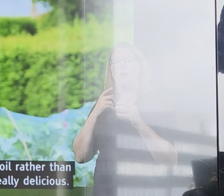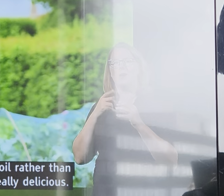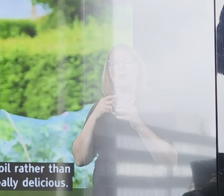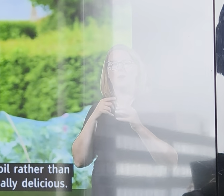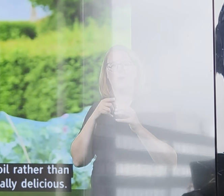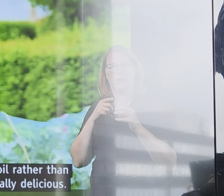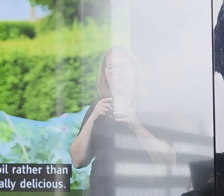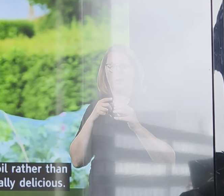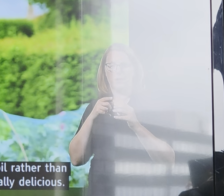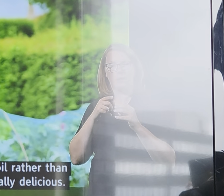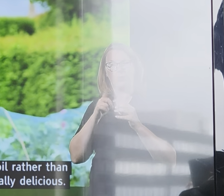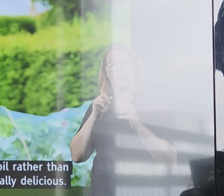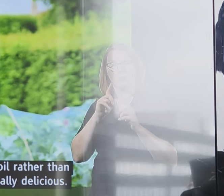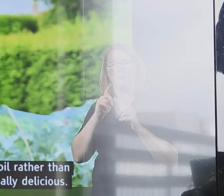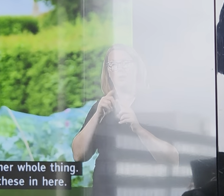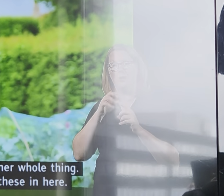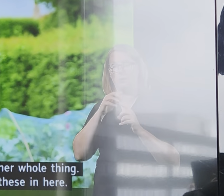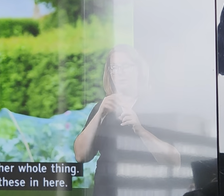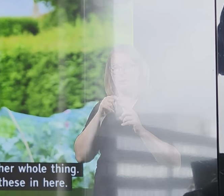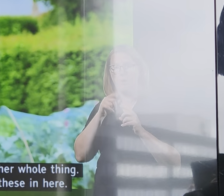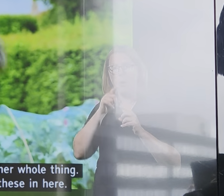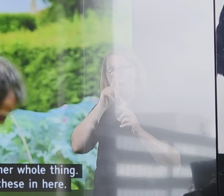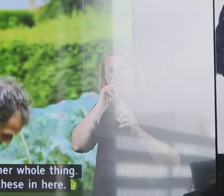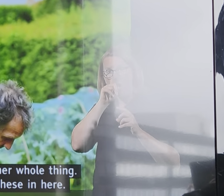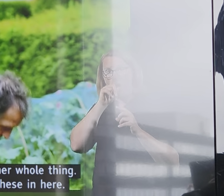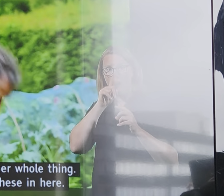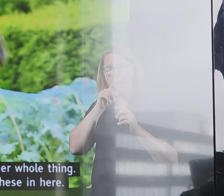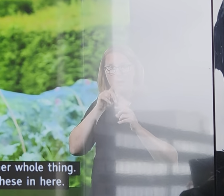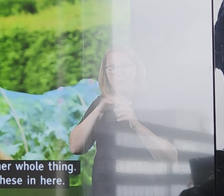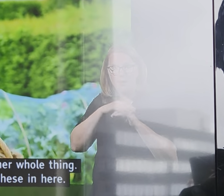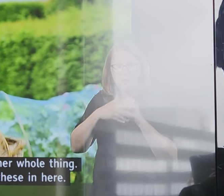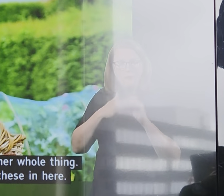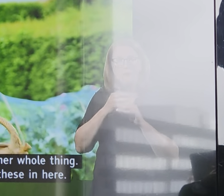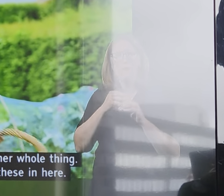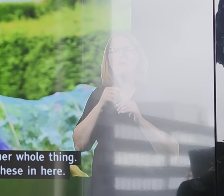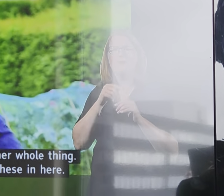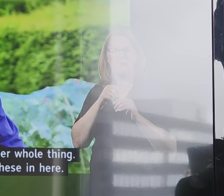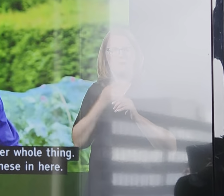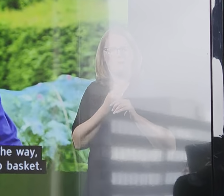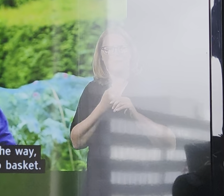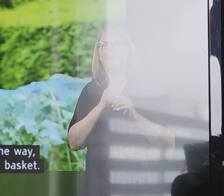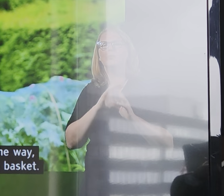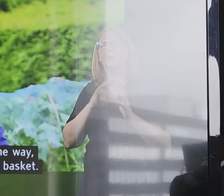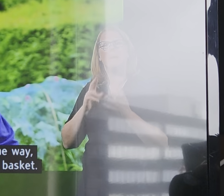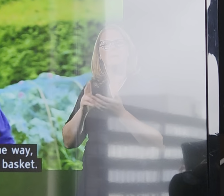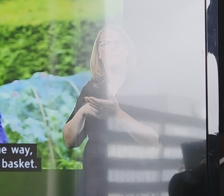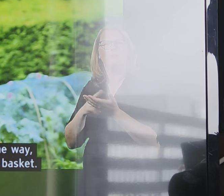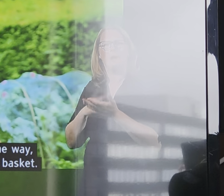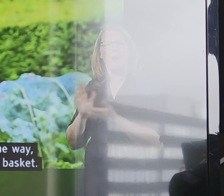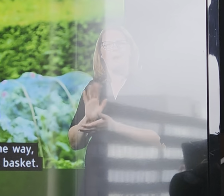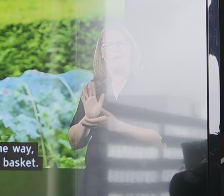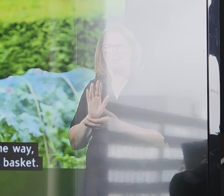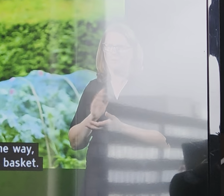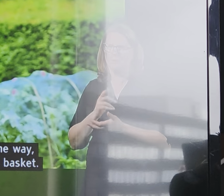of olive oil rather than butter, is really delicious, but that's another whole thing. So, let's pop these in here. This, by the